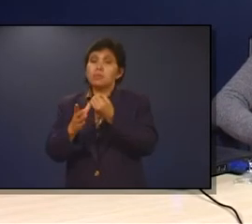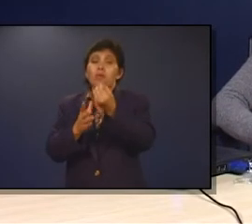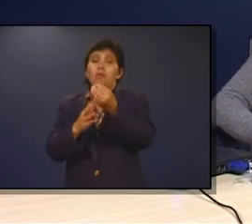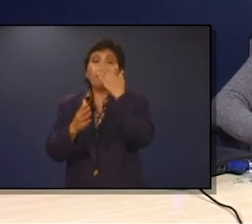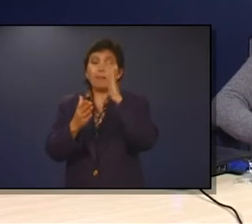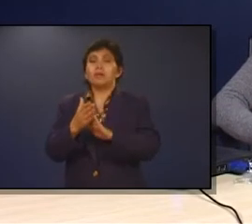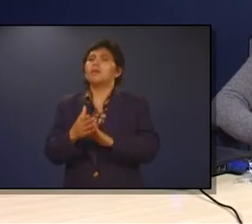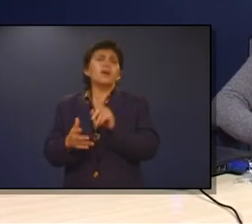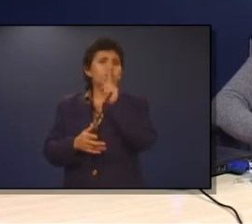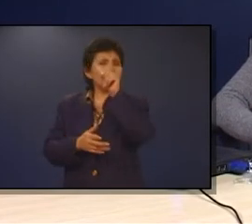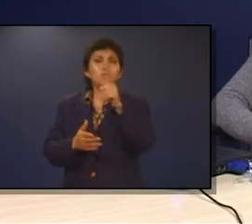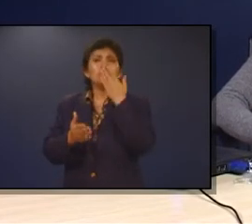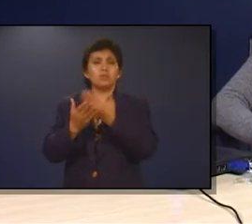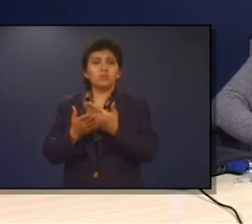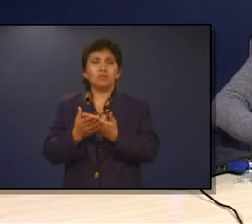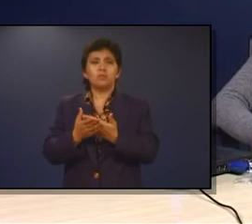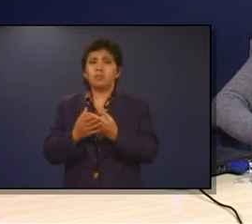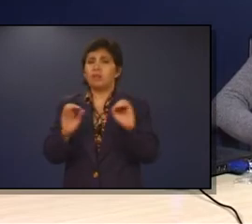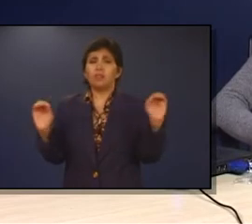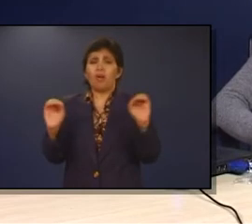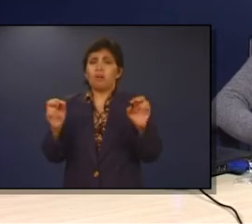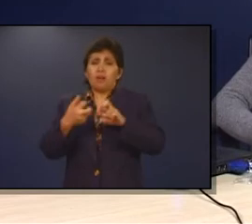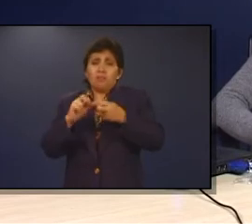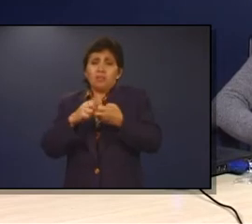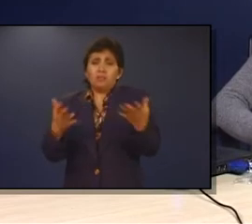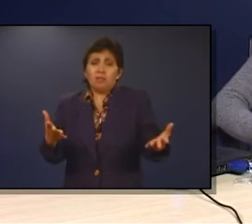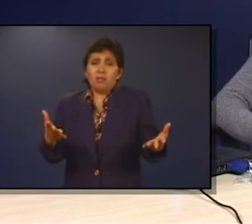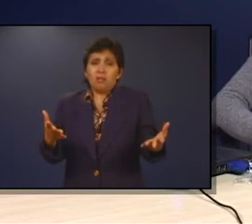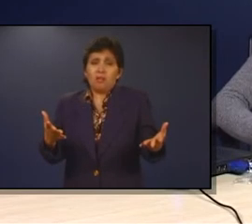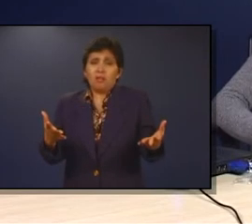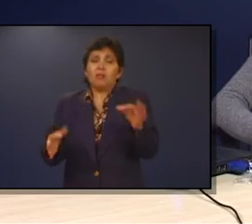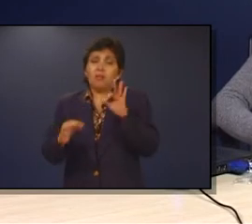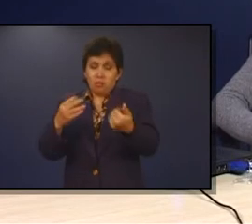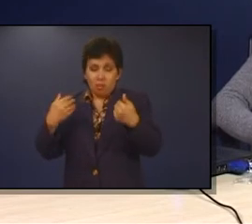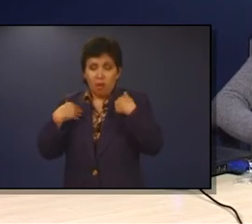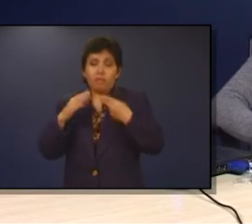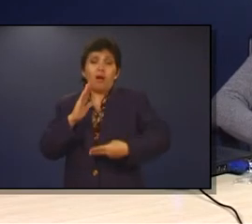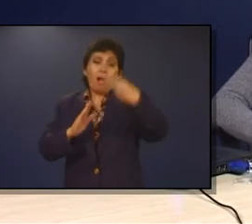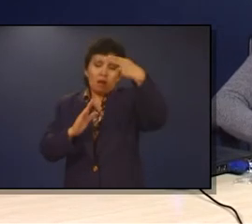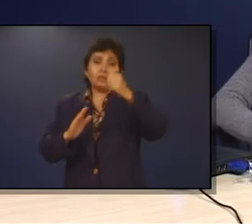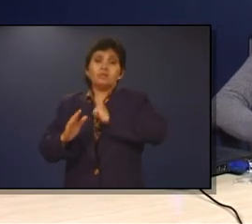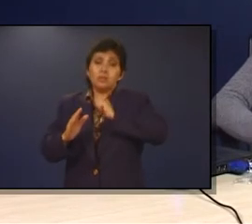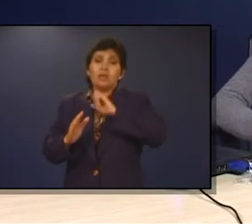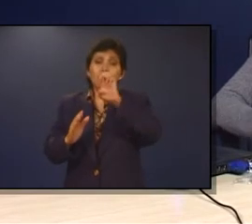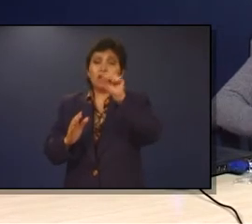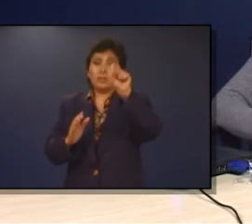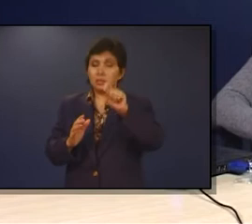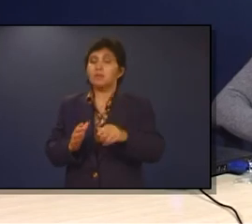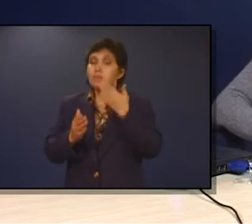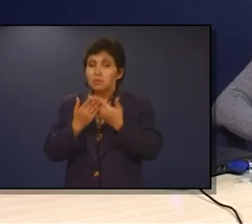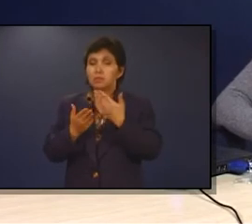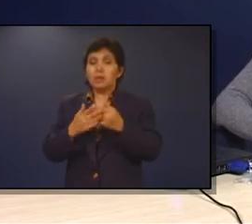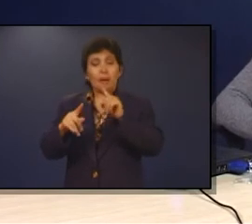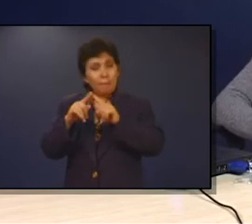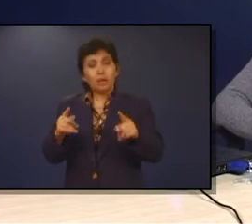It's actually good. I mean, there is no harm if you have a fake high self-esteem. It's no harm. It does